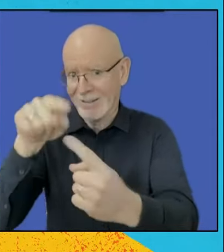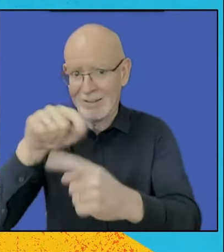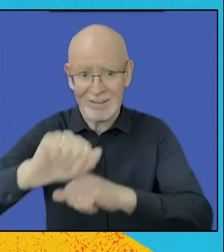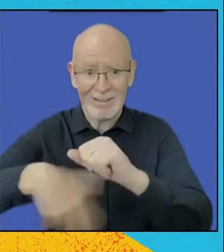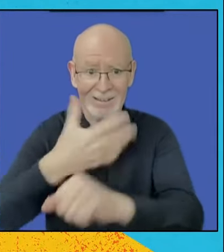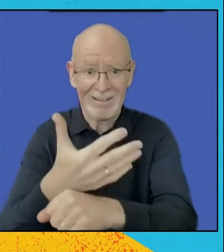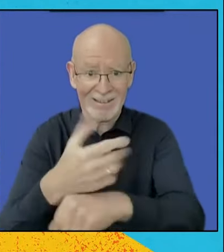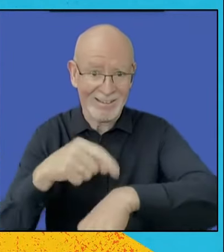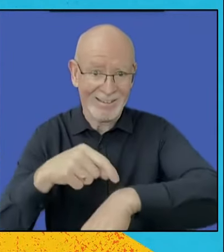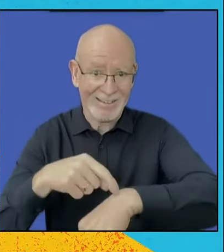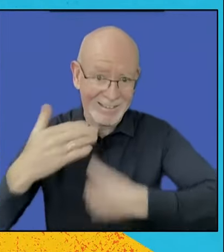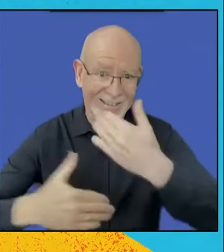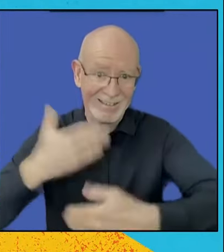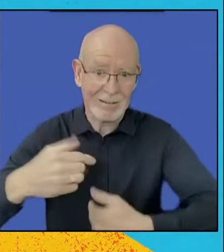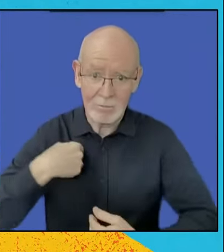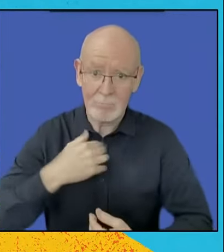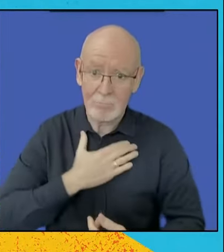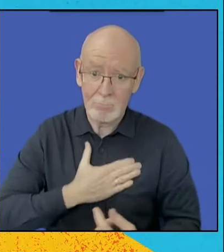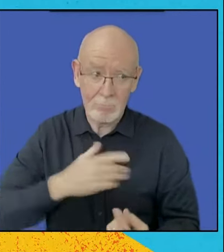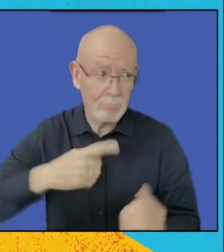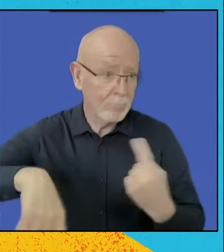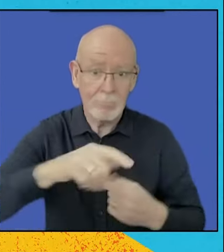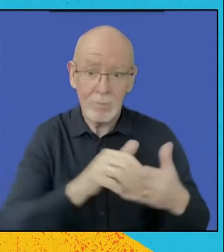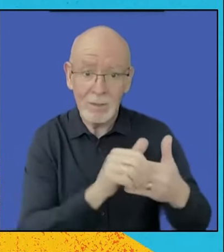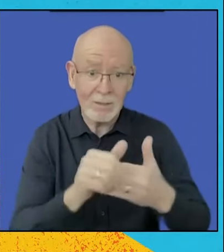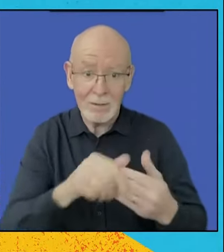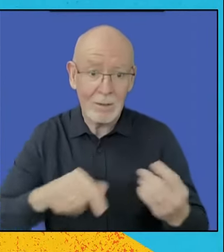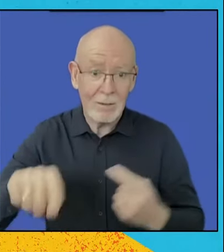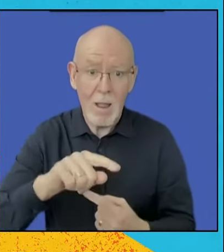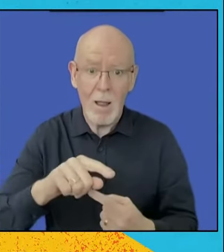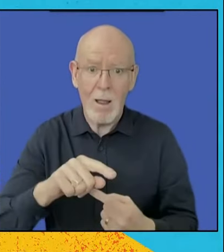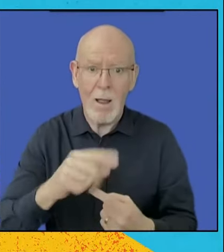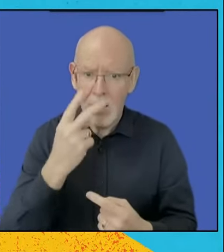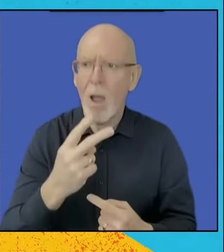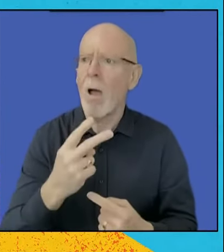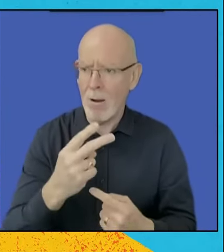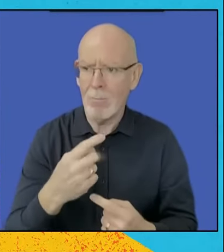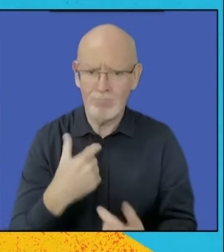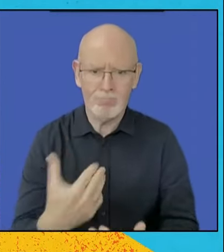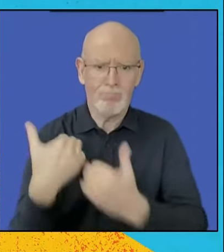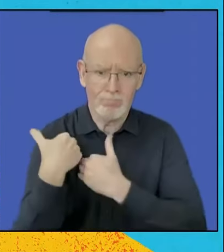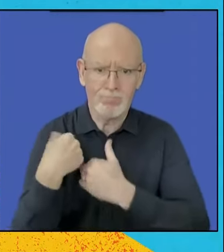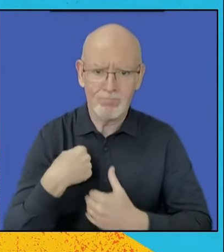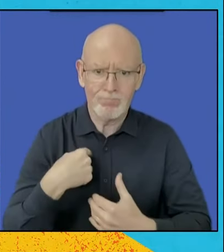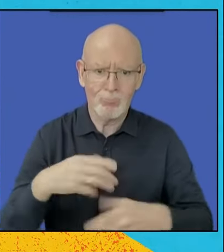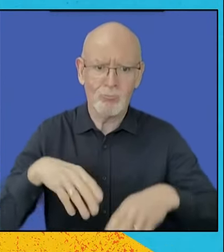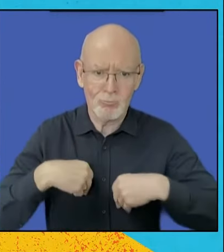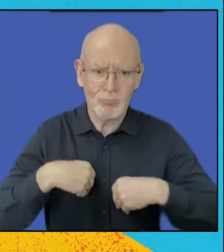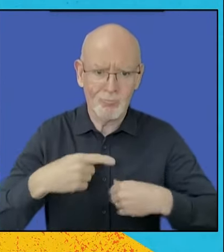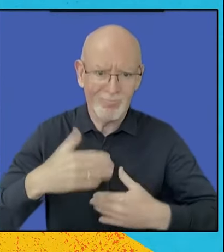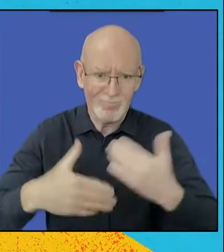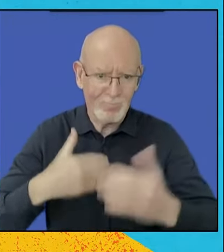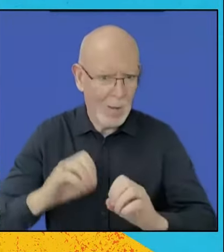peers, families, and communities. Let's shape a better future. Let's do it together.